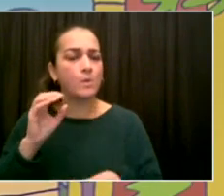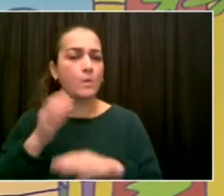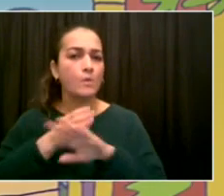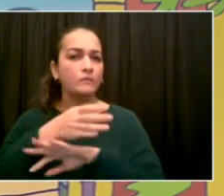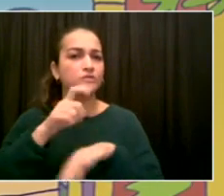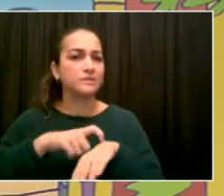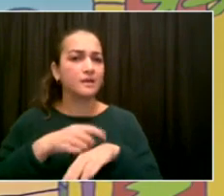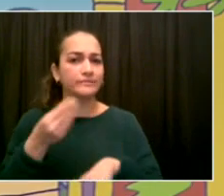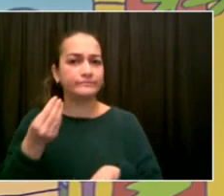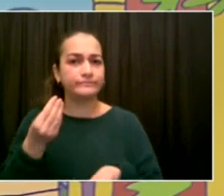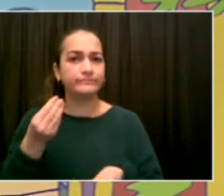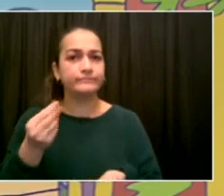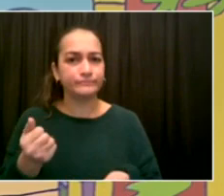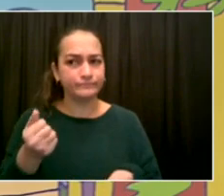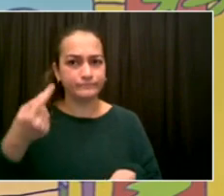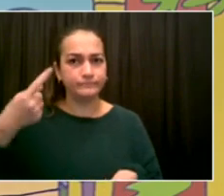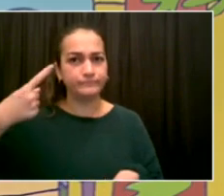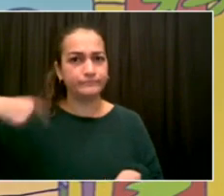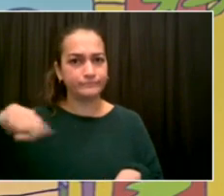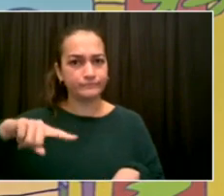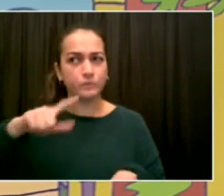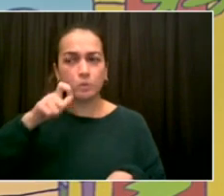costs might be? Could there be savings?